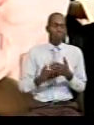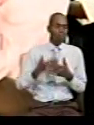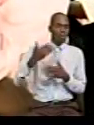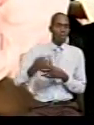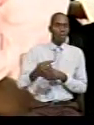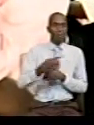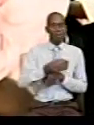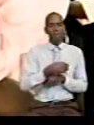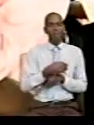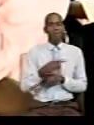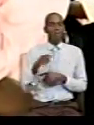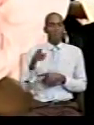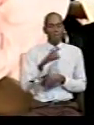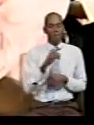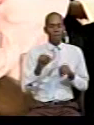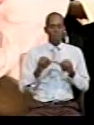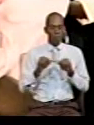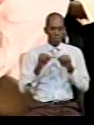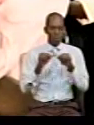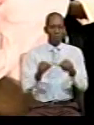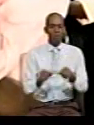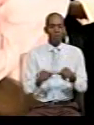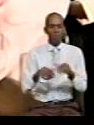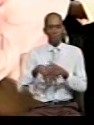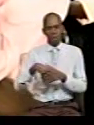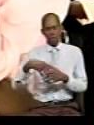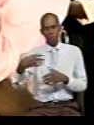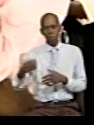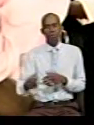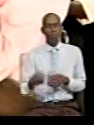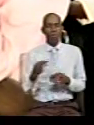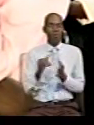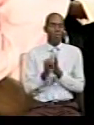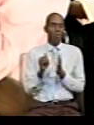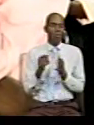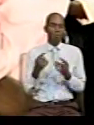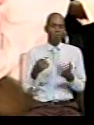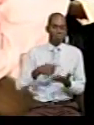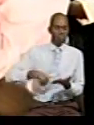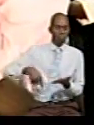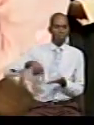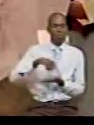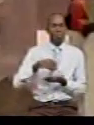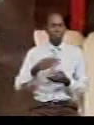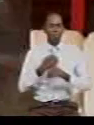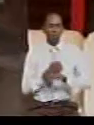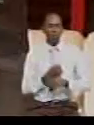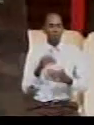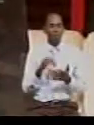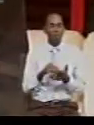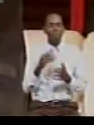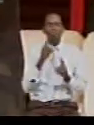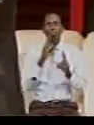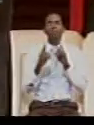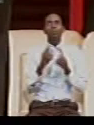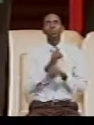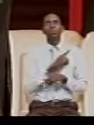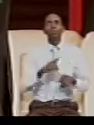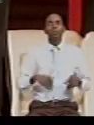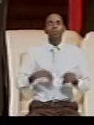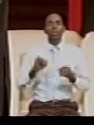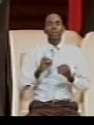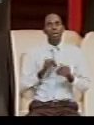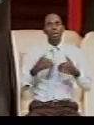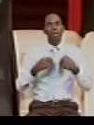goes outside the circle again. Lord, I'm sorry, I've sinned again. And he keeps on going